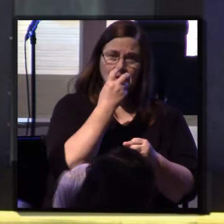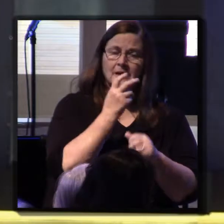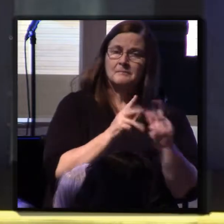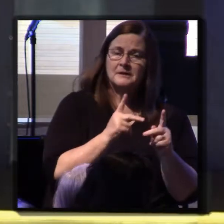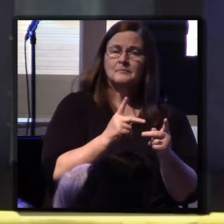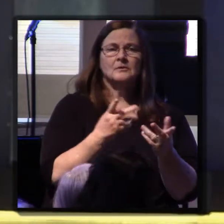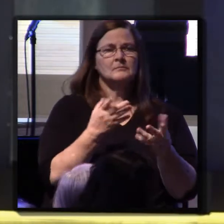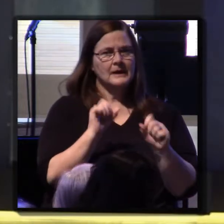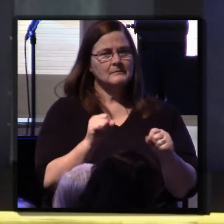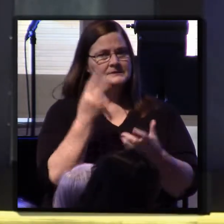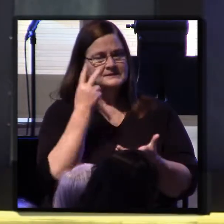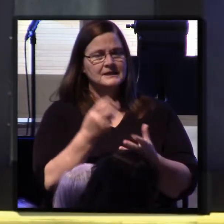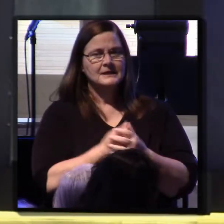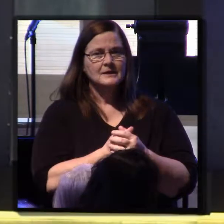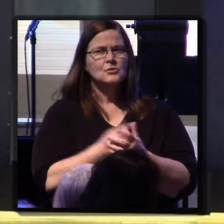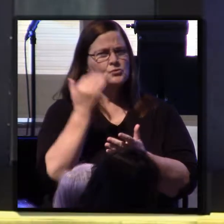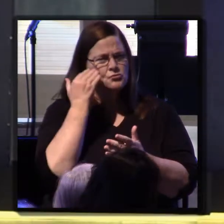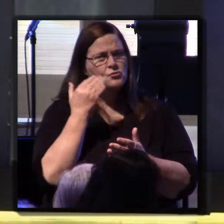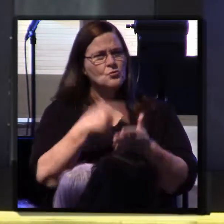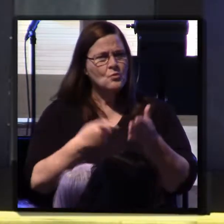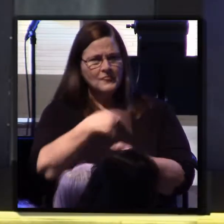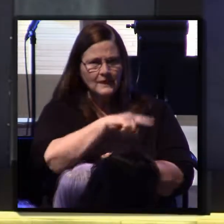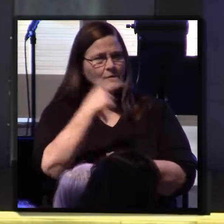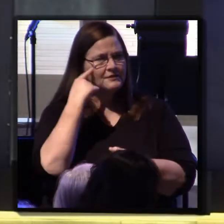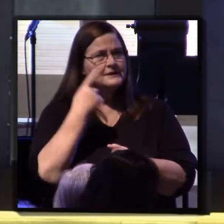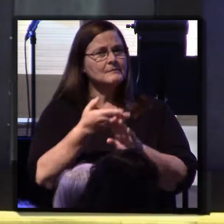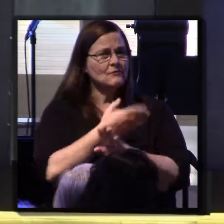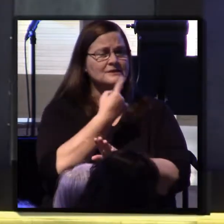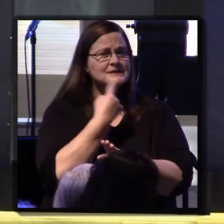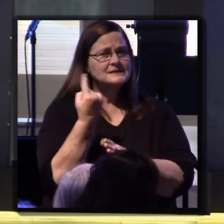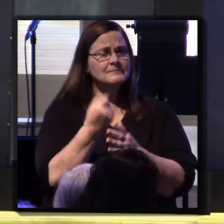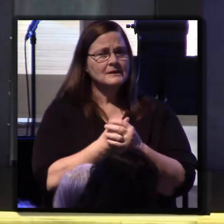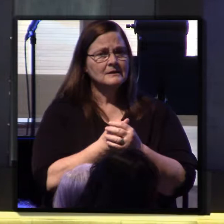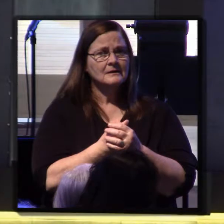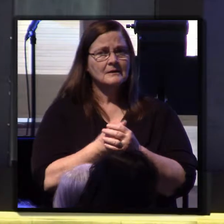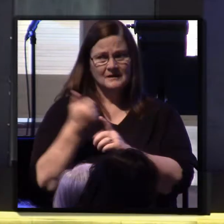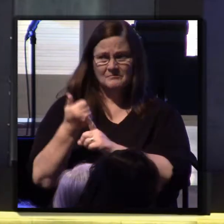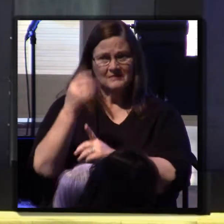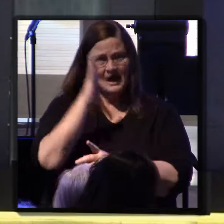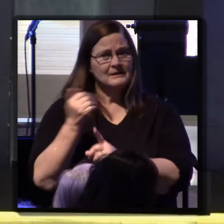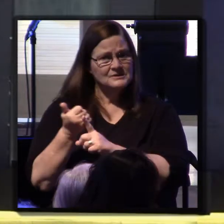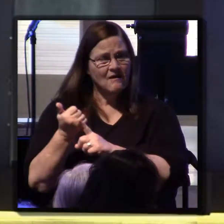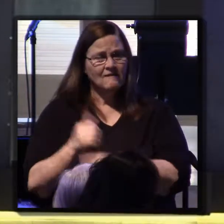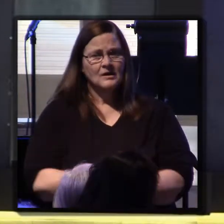dead, restored sight to the blind, the one who knew what they were thinking before they said a word,